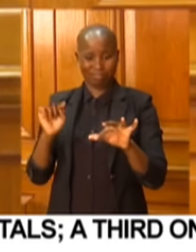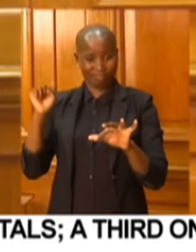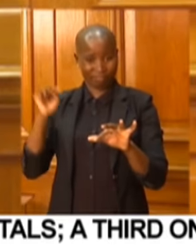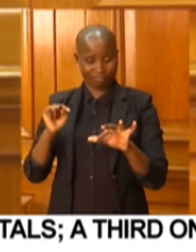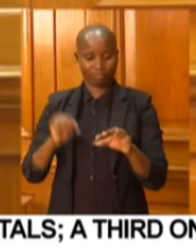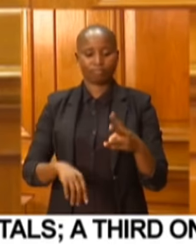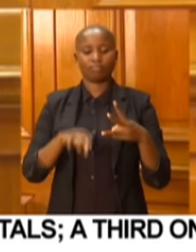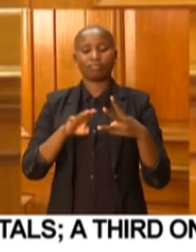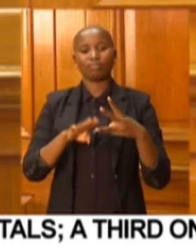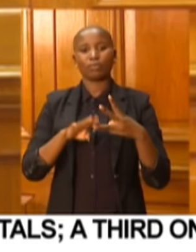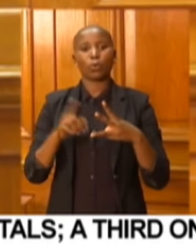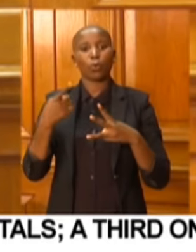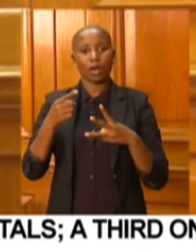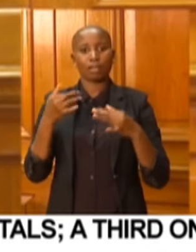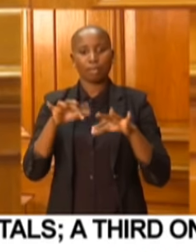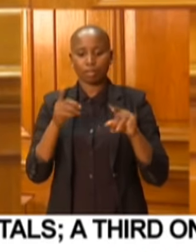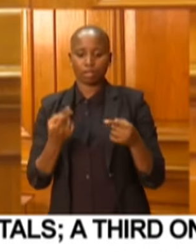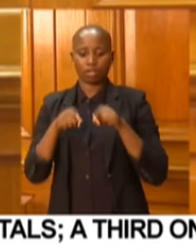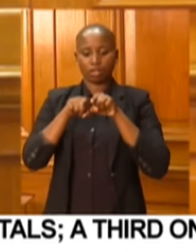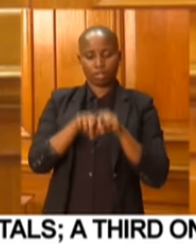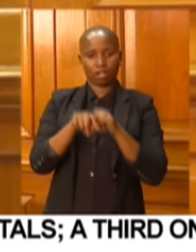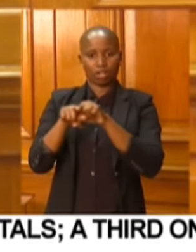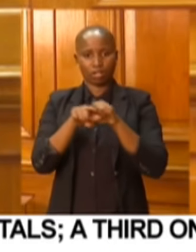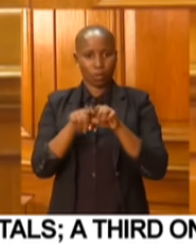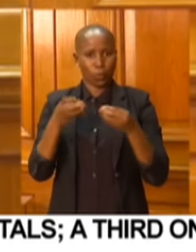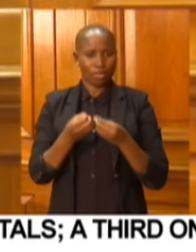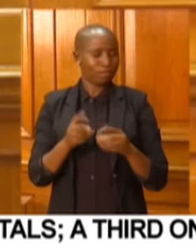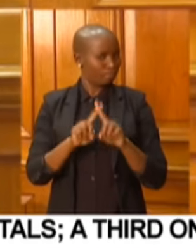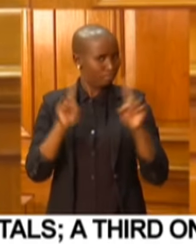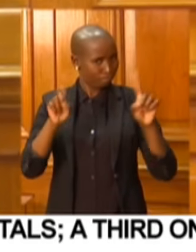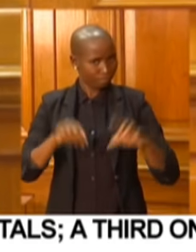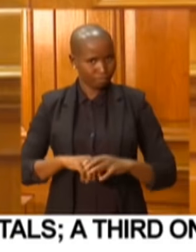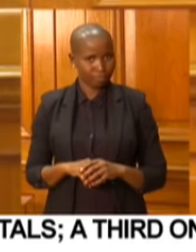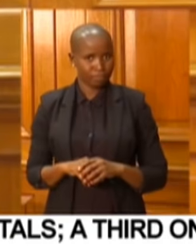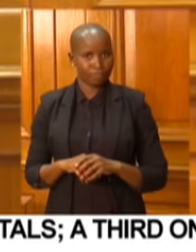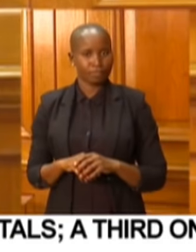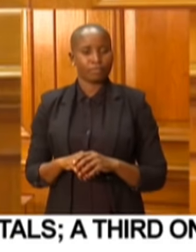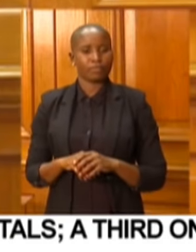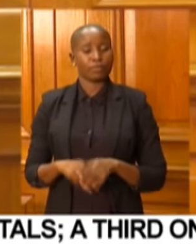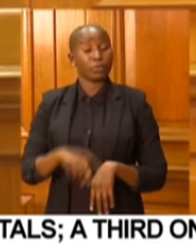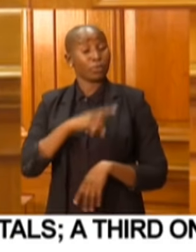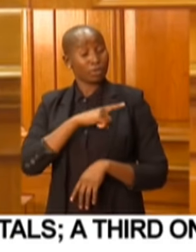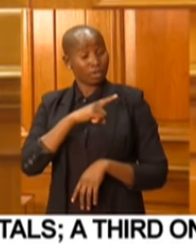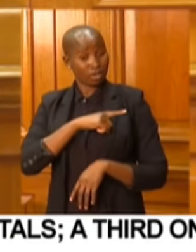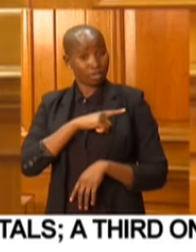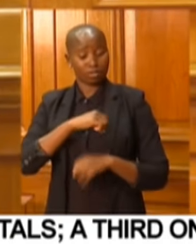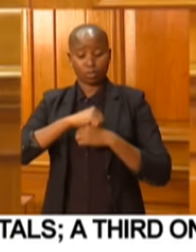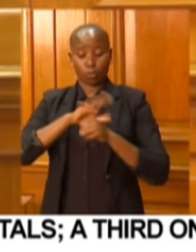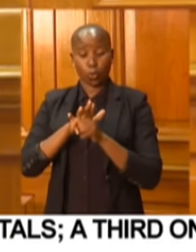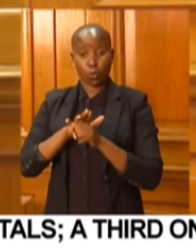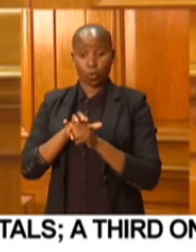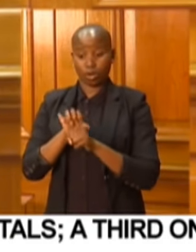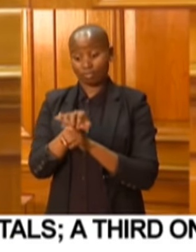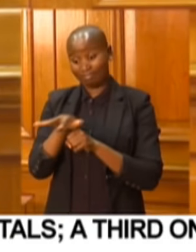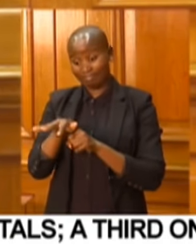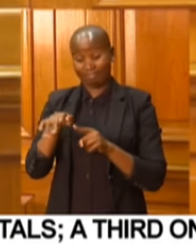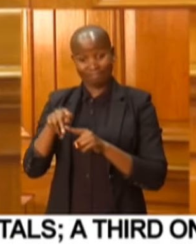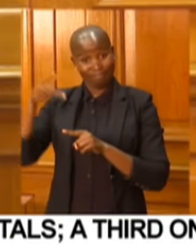close contact with others. Because the new variant can infect people more